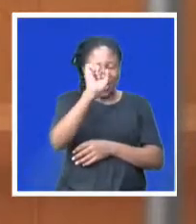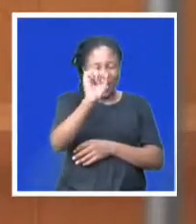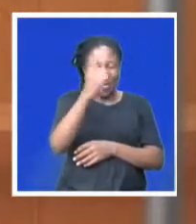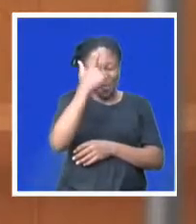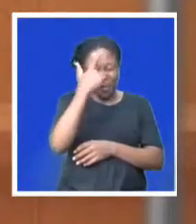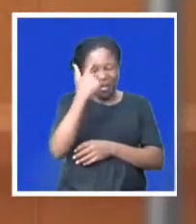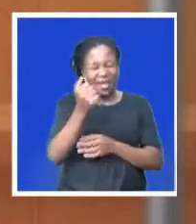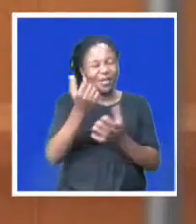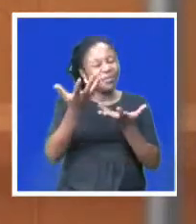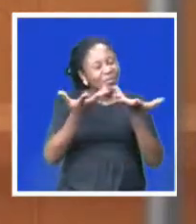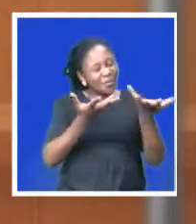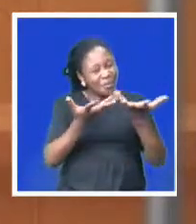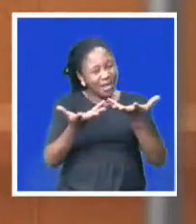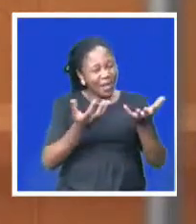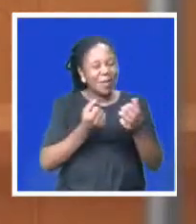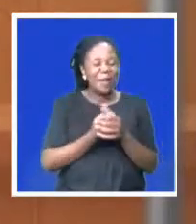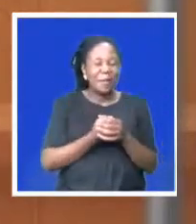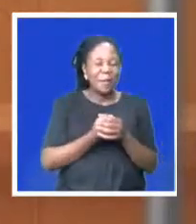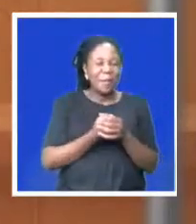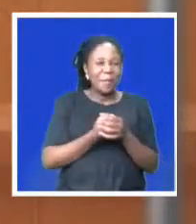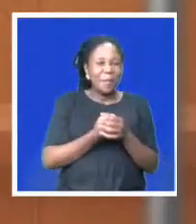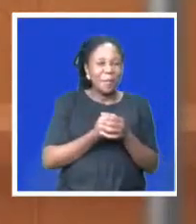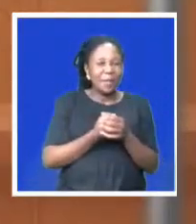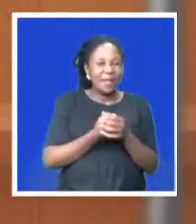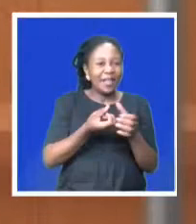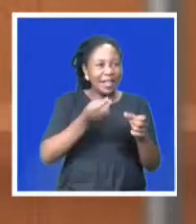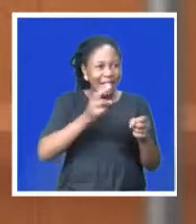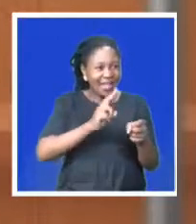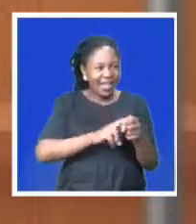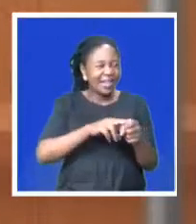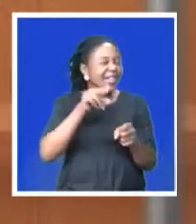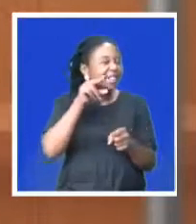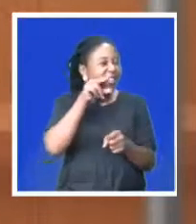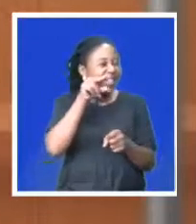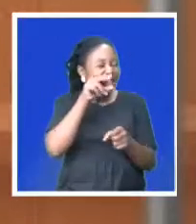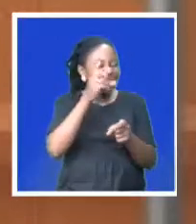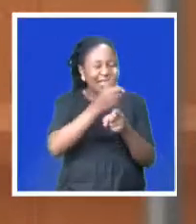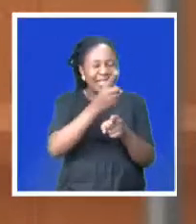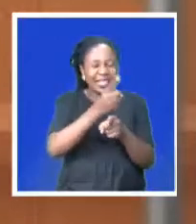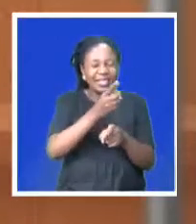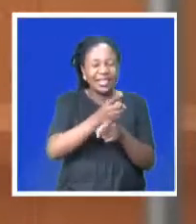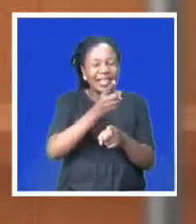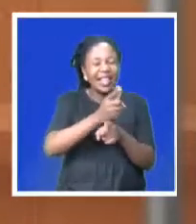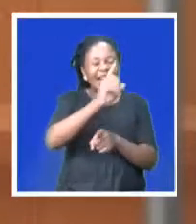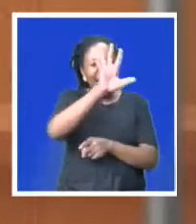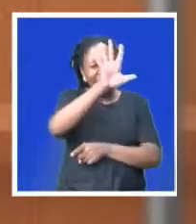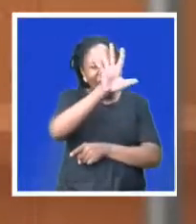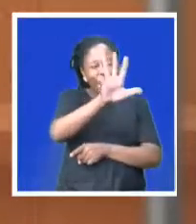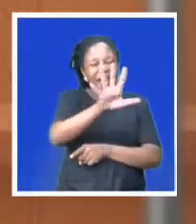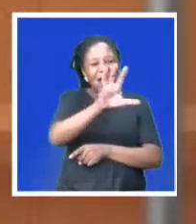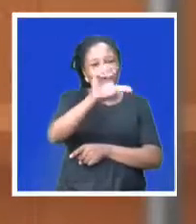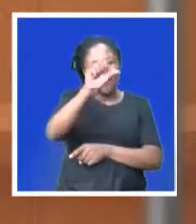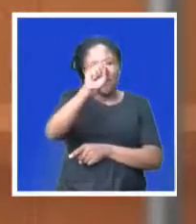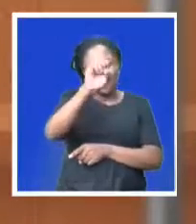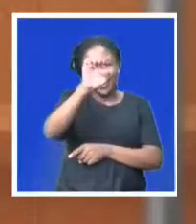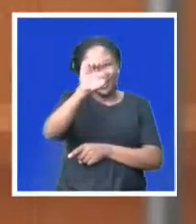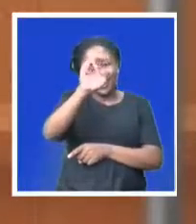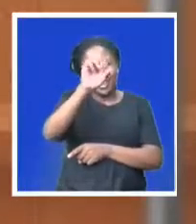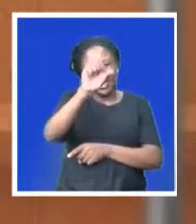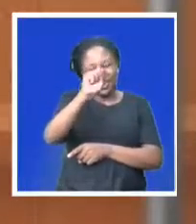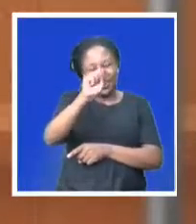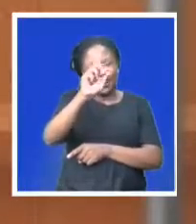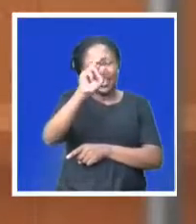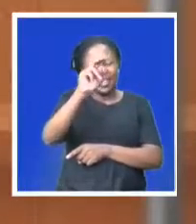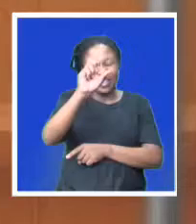They are also expected to discuss the 5 senses that we have and their organs. And lastly, they will match